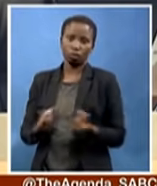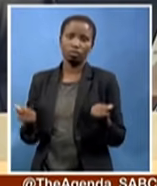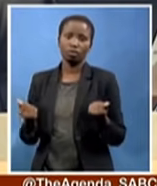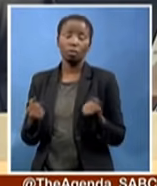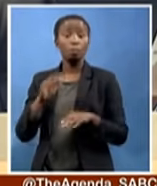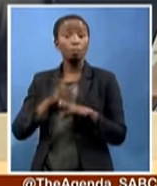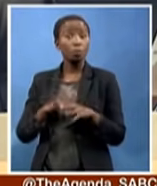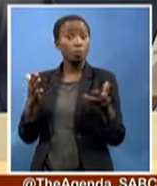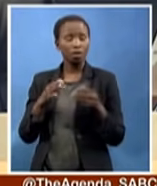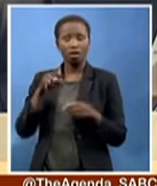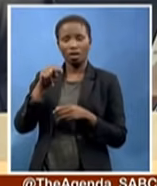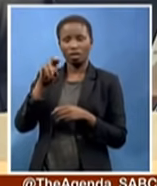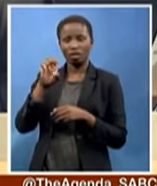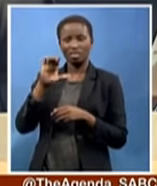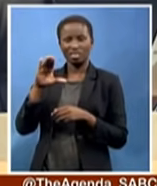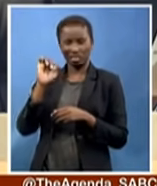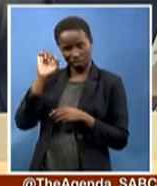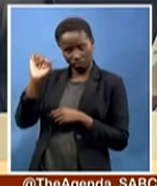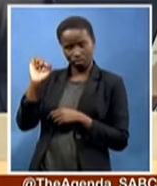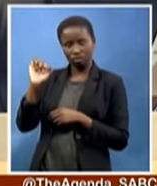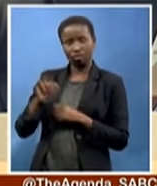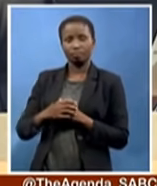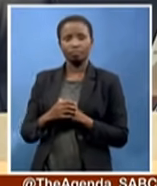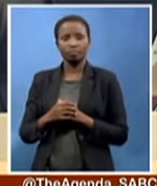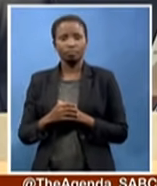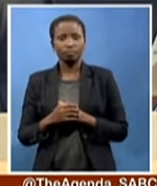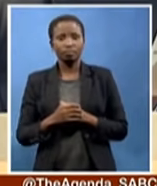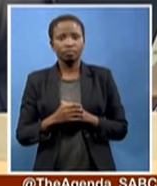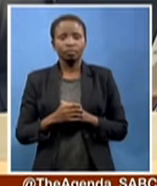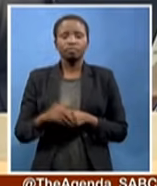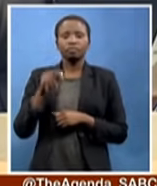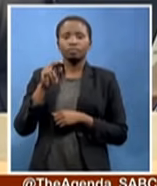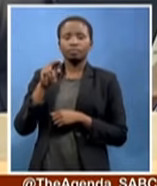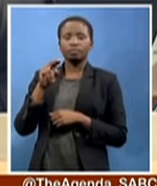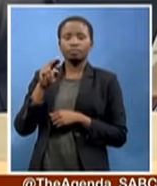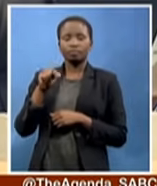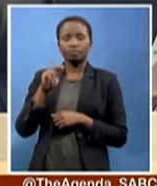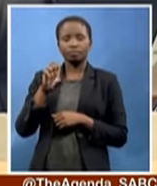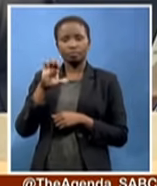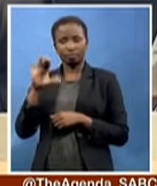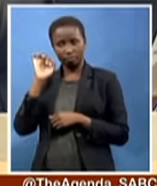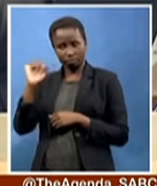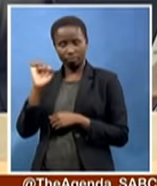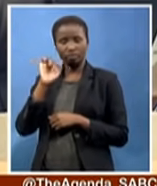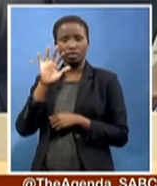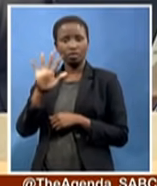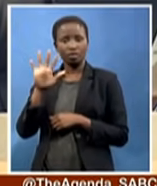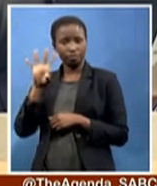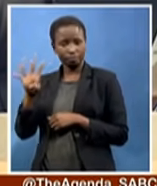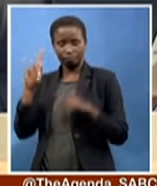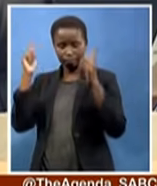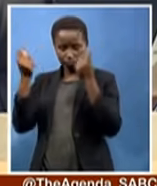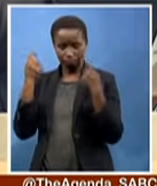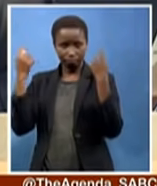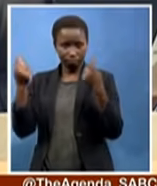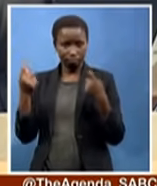The ANC's 54th National Conference was in many ways a watershed moment